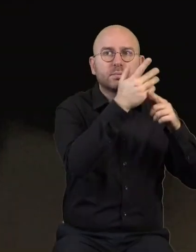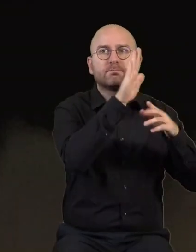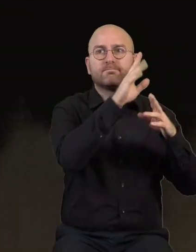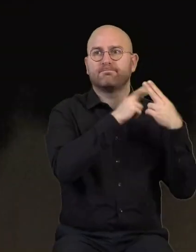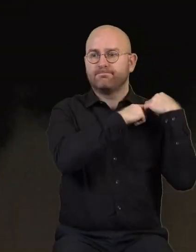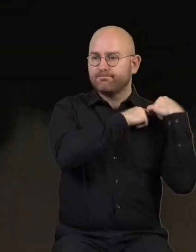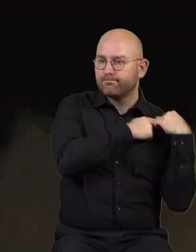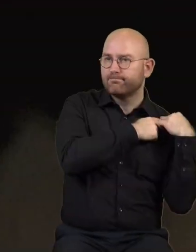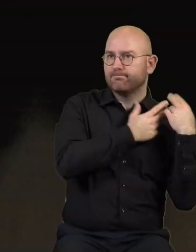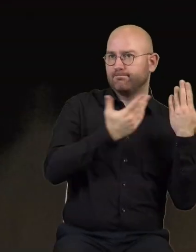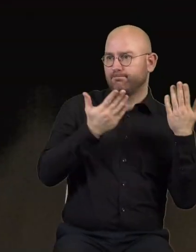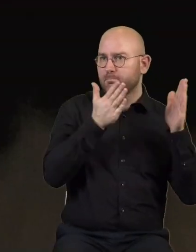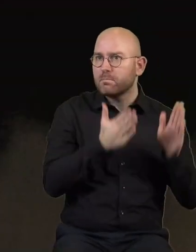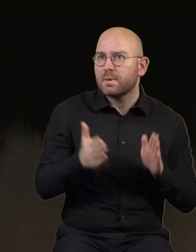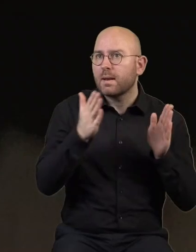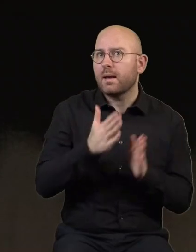advantages. We